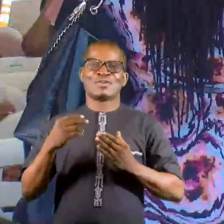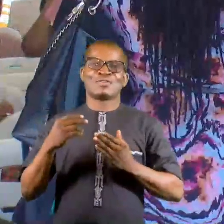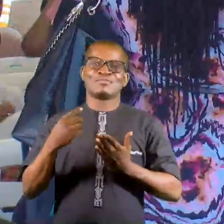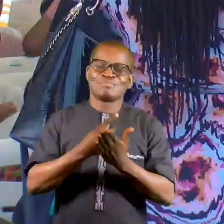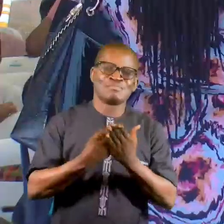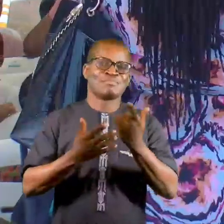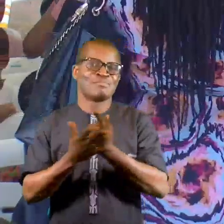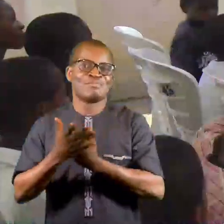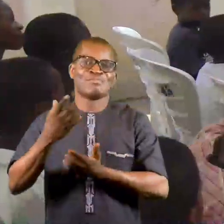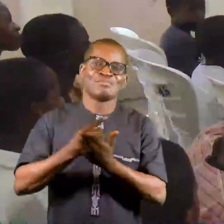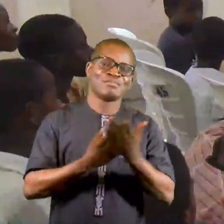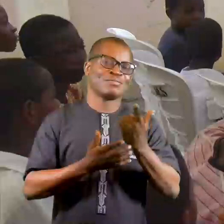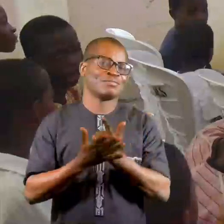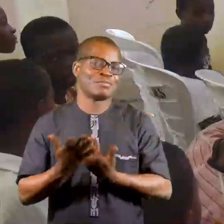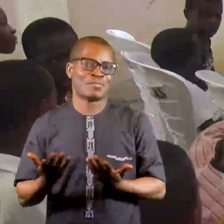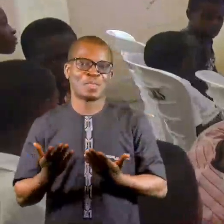quiz competition,